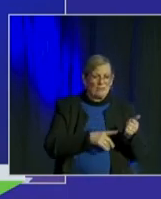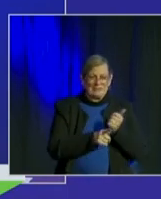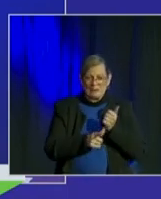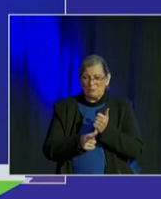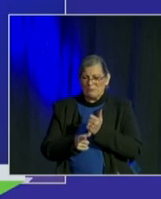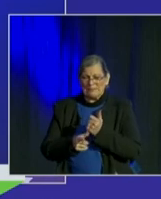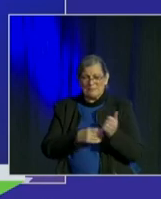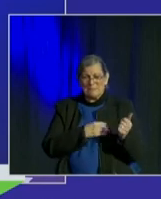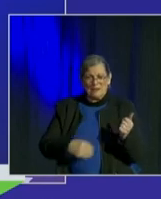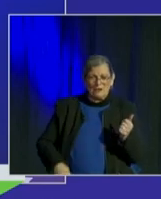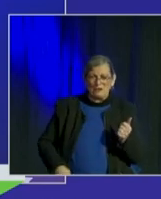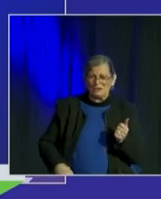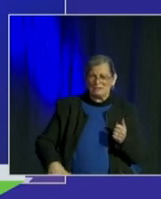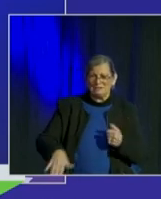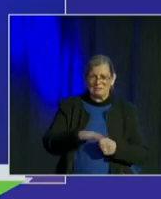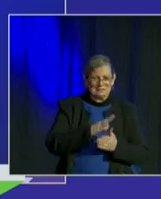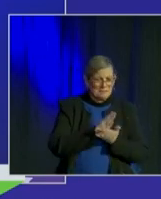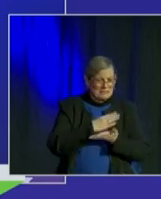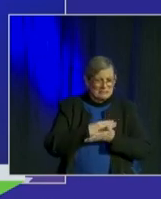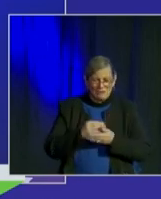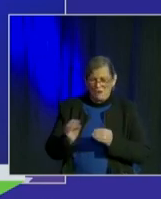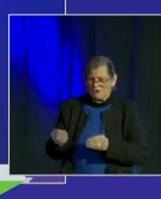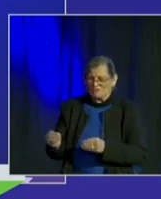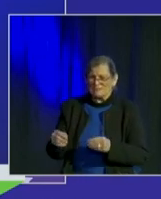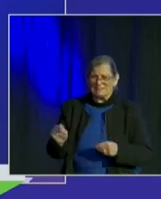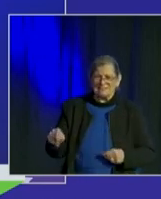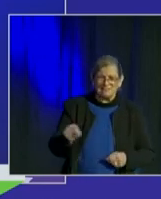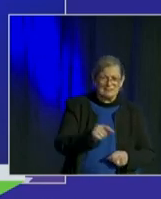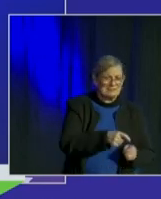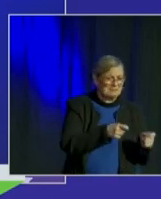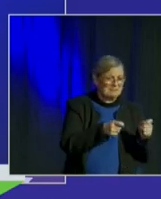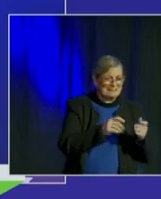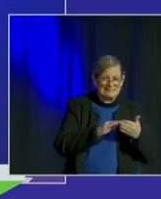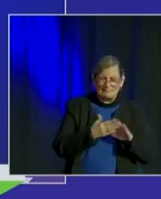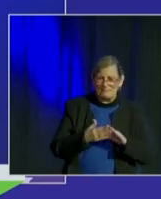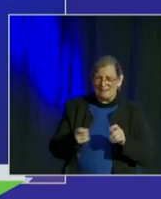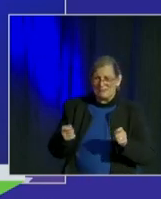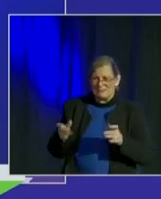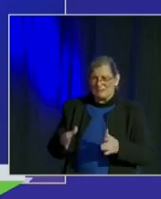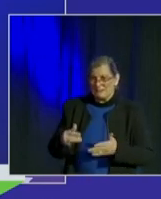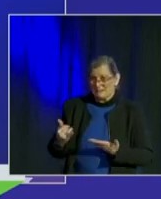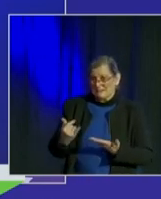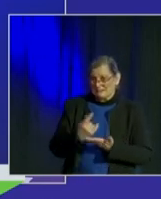with the city administrator for putting this week's forum